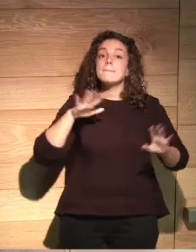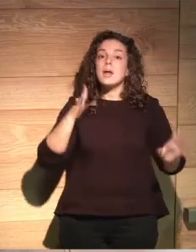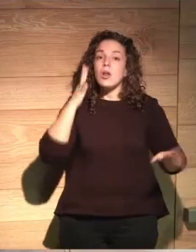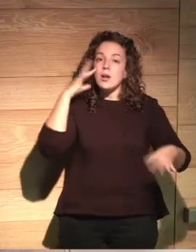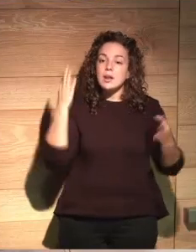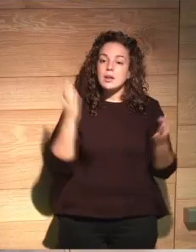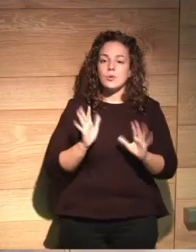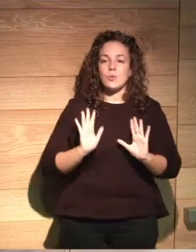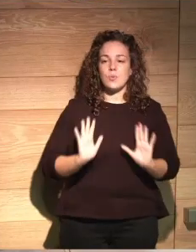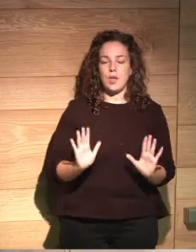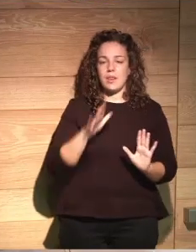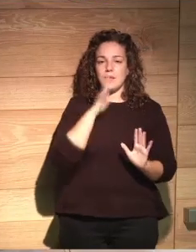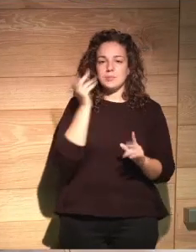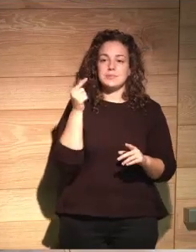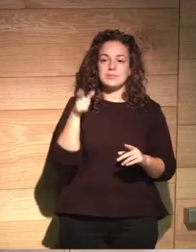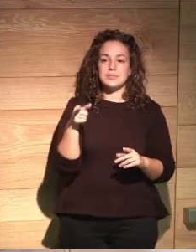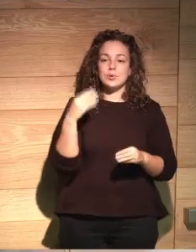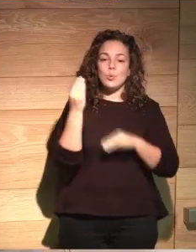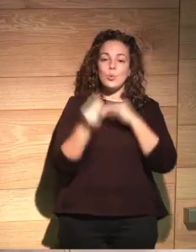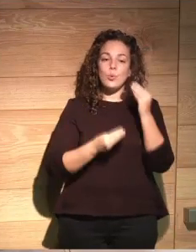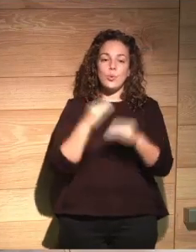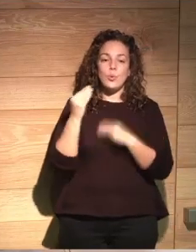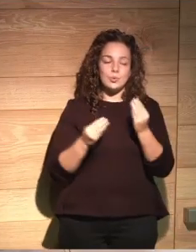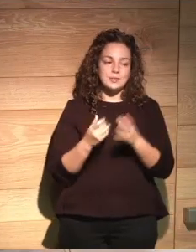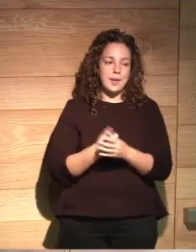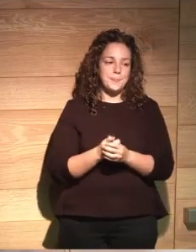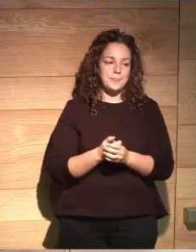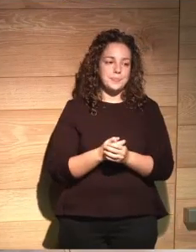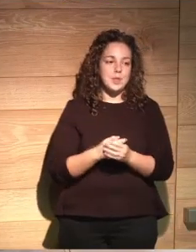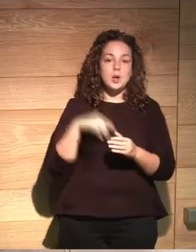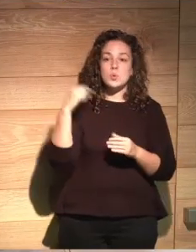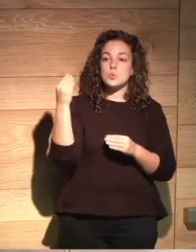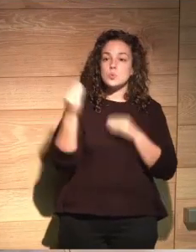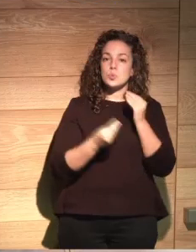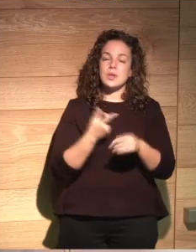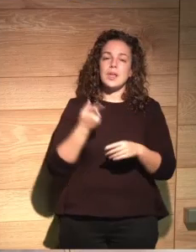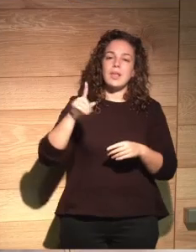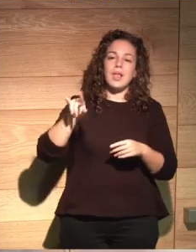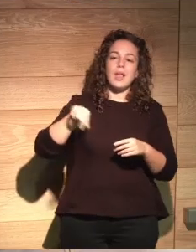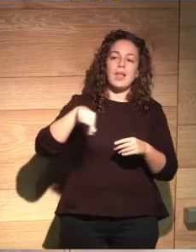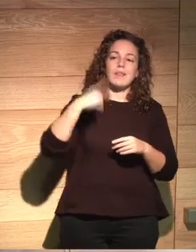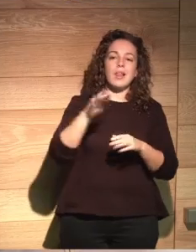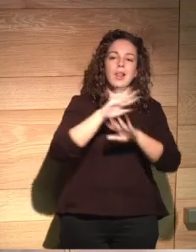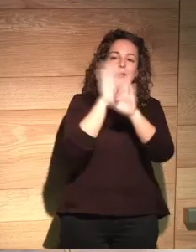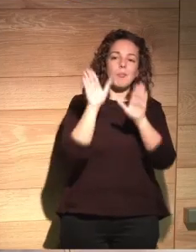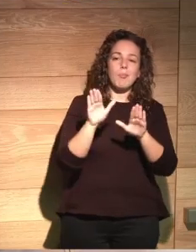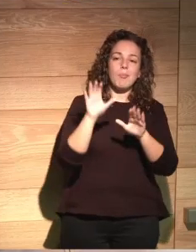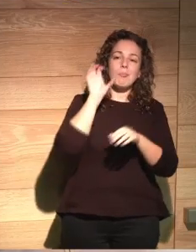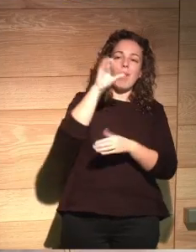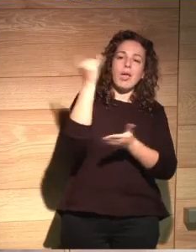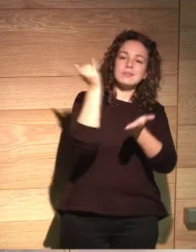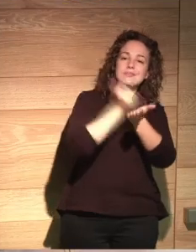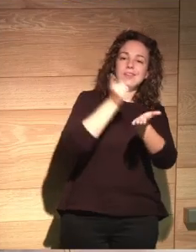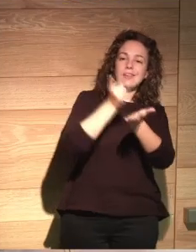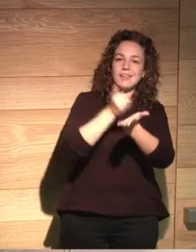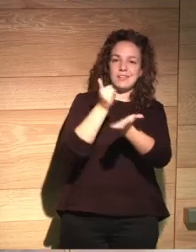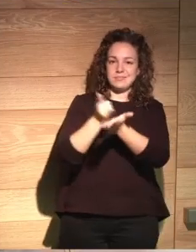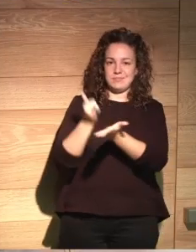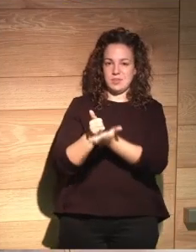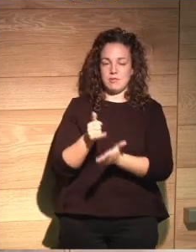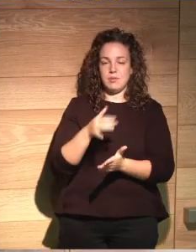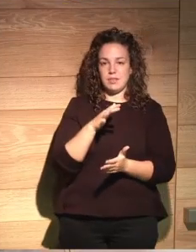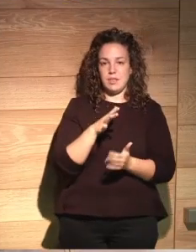But the risks are there. The risks are for those using those services, and then they go to